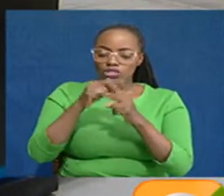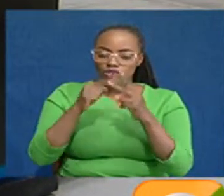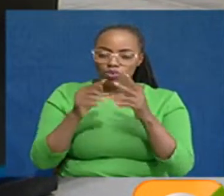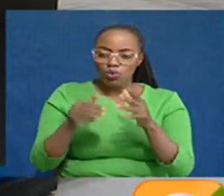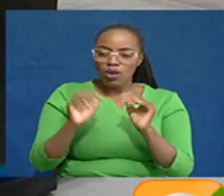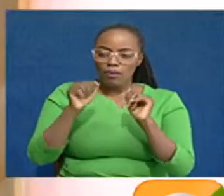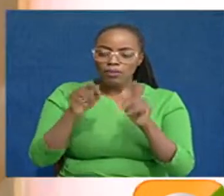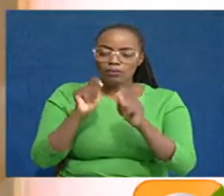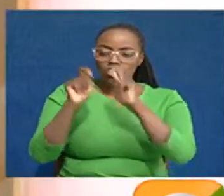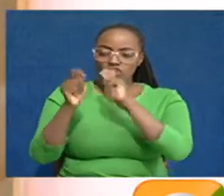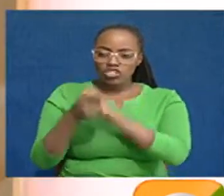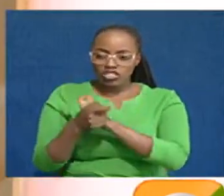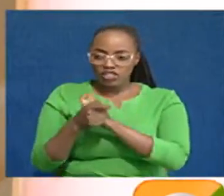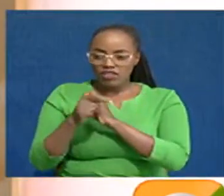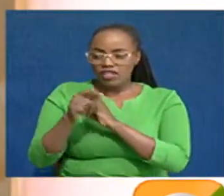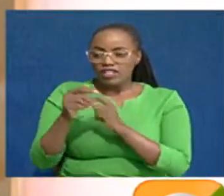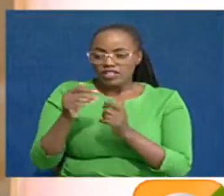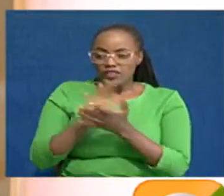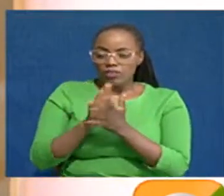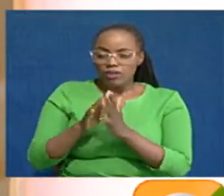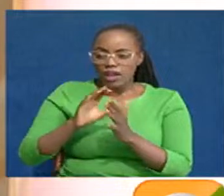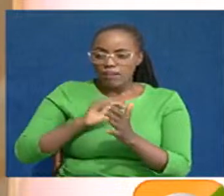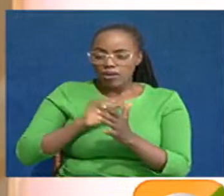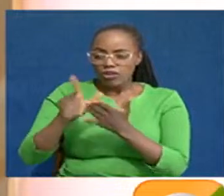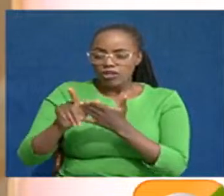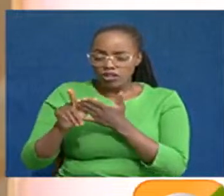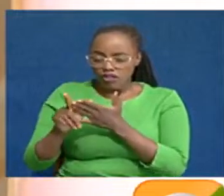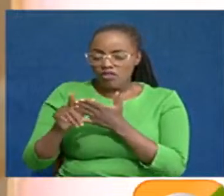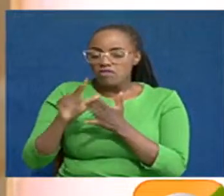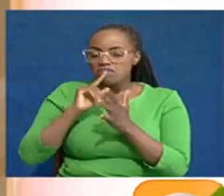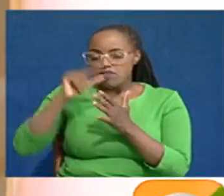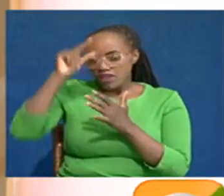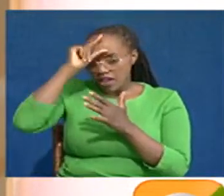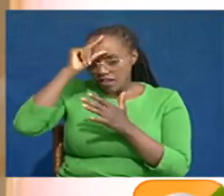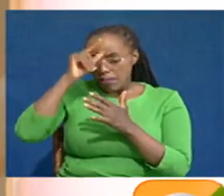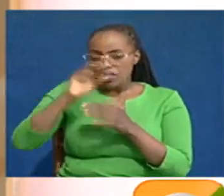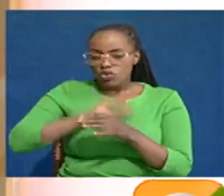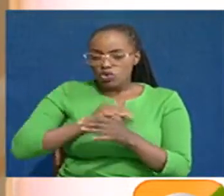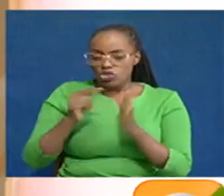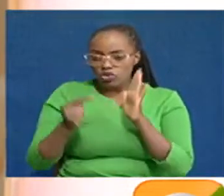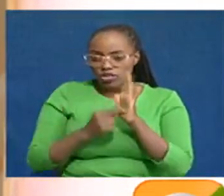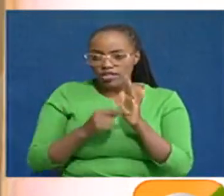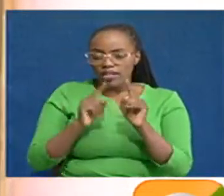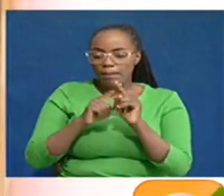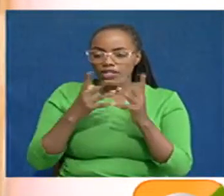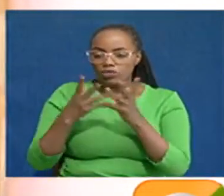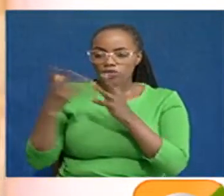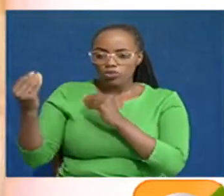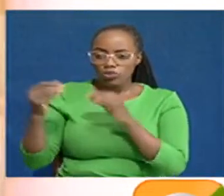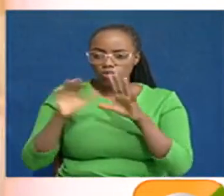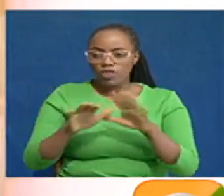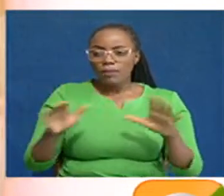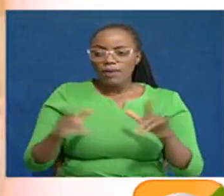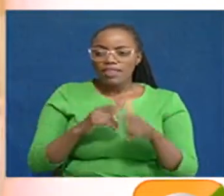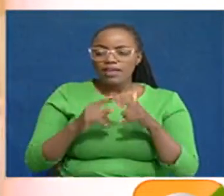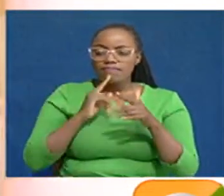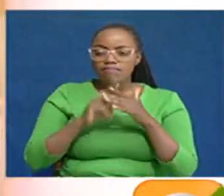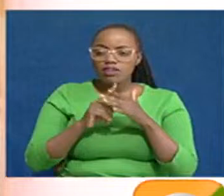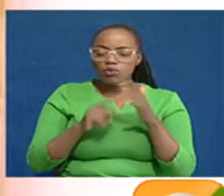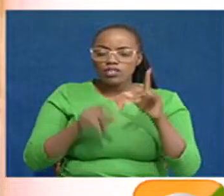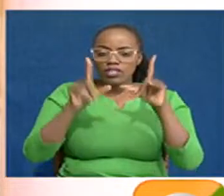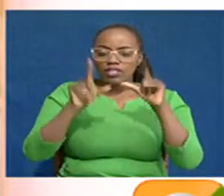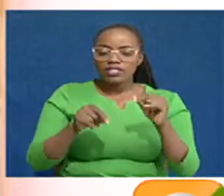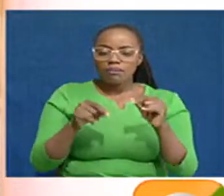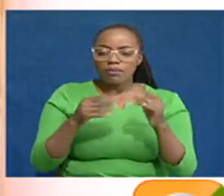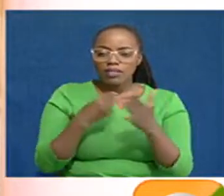can convert the liability to a bond by saying government owes you this amount, so you convert it. Or you'd go to the market and say, what's the cheapest money